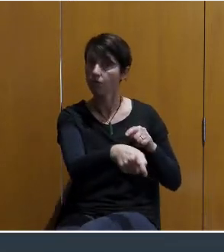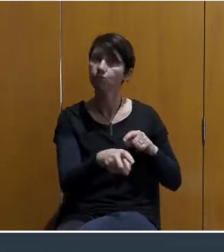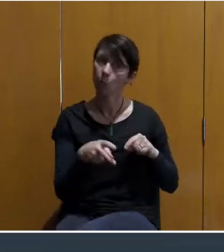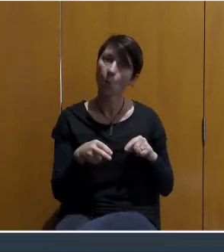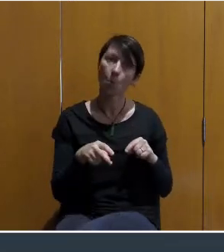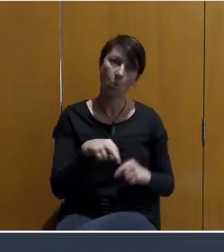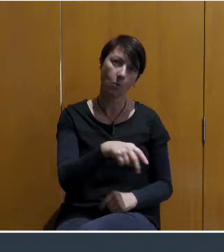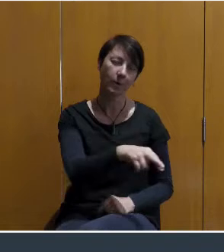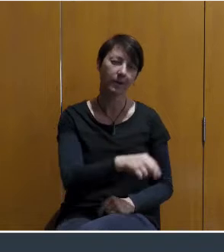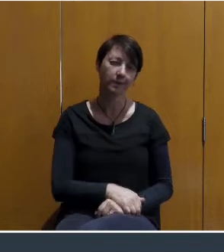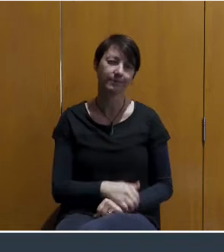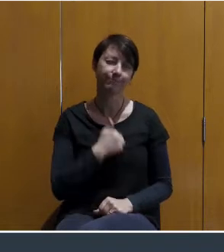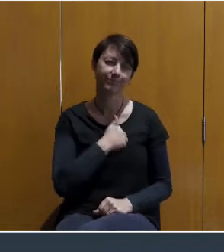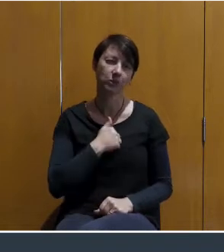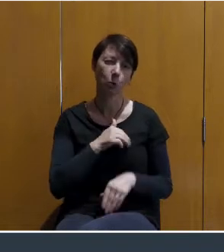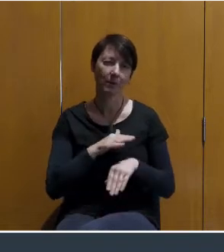So, yeah,